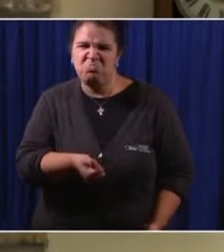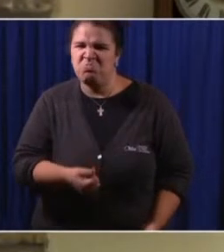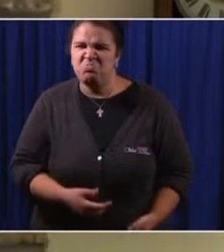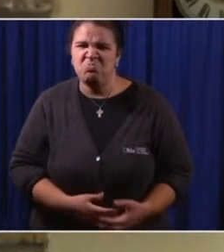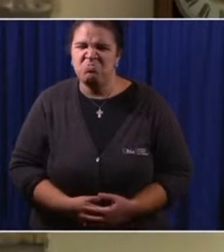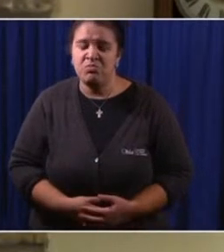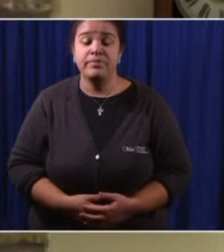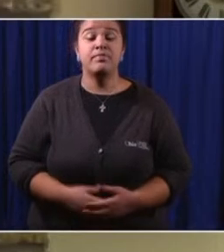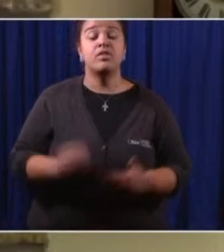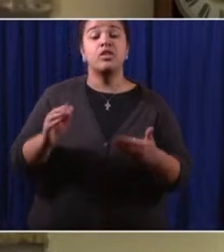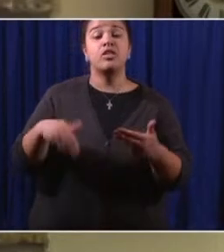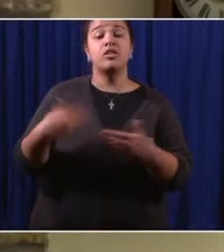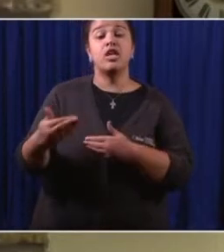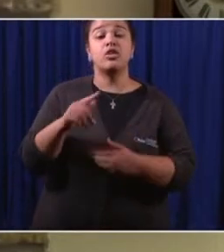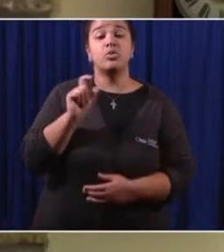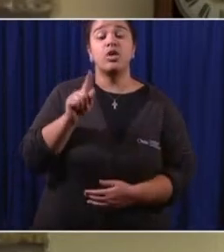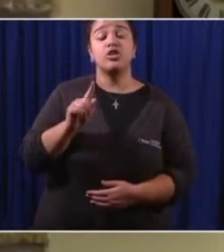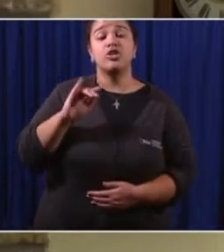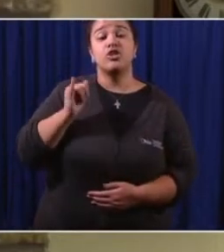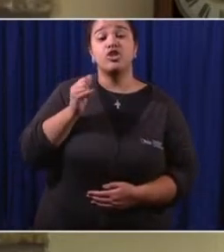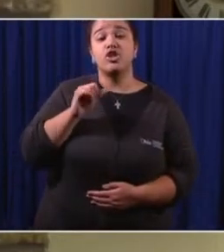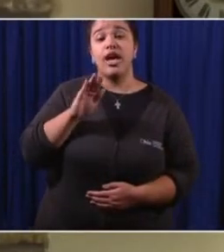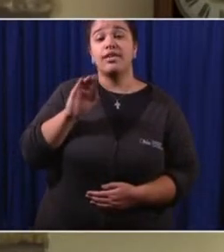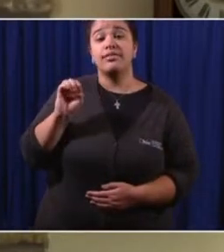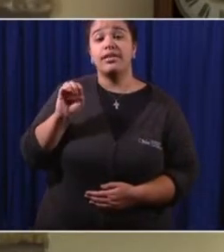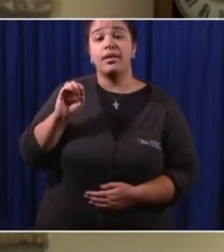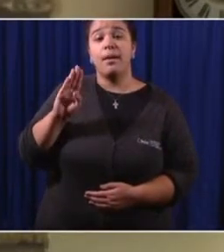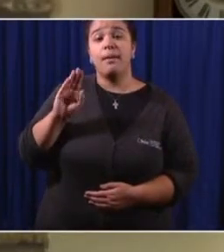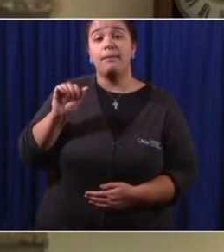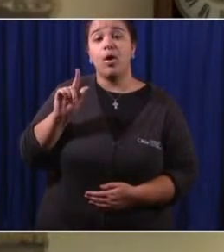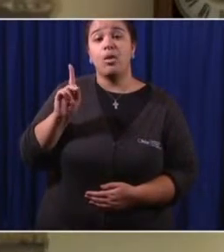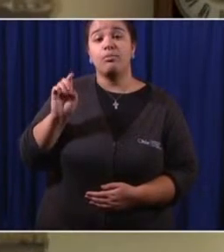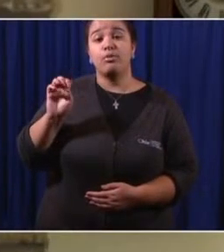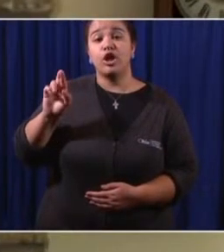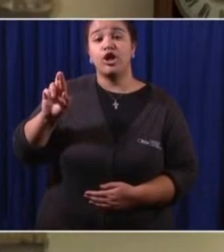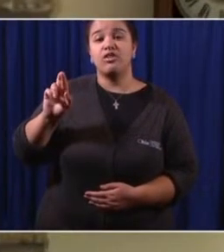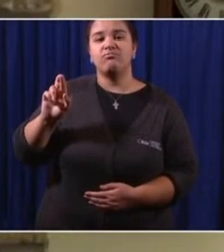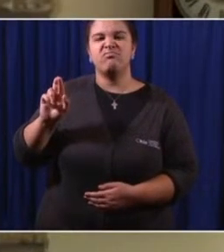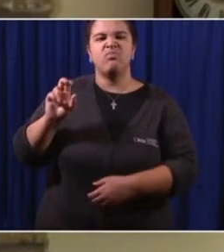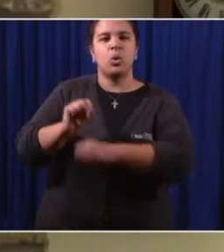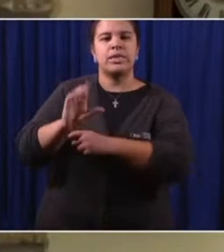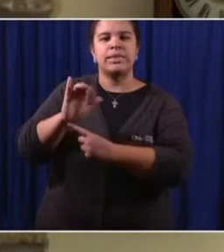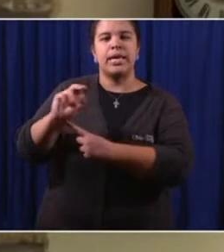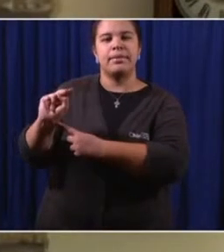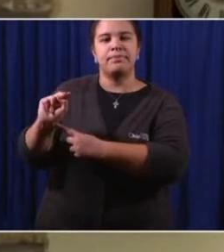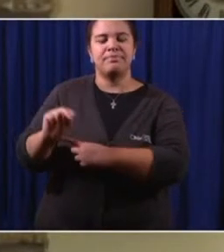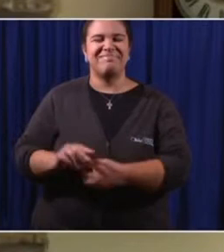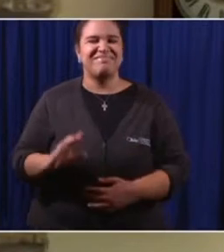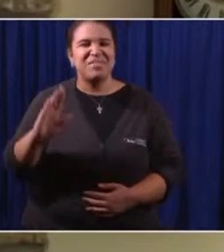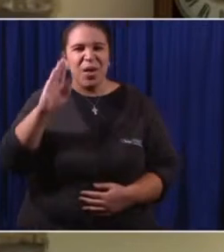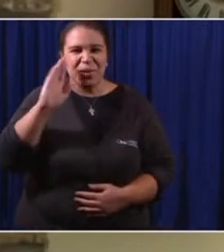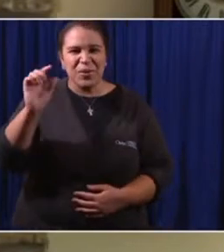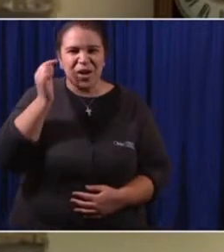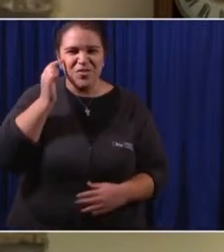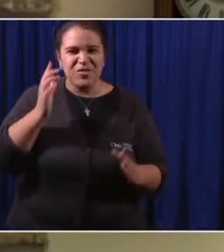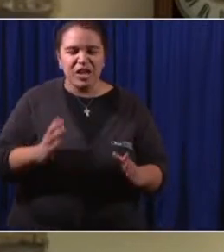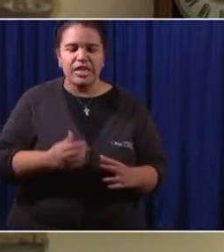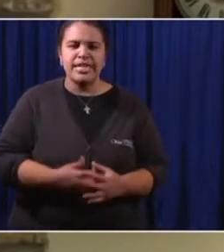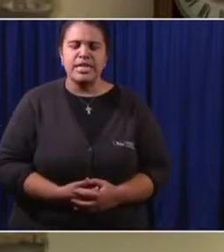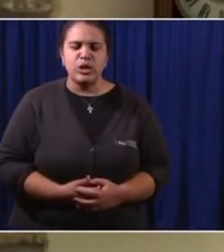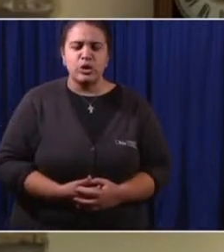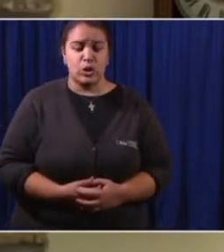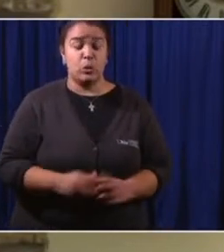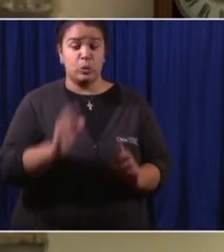Next question is from Jesse Balmert at the Cincinnati Enquirer. Hello, Governor. My question is, the